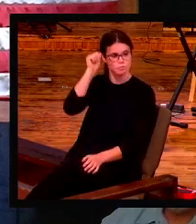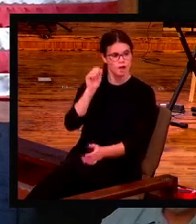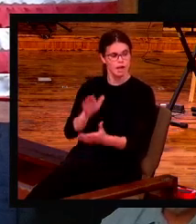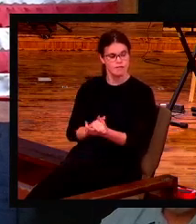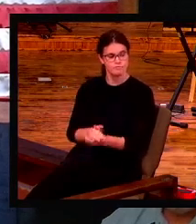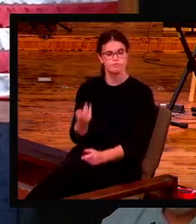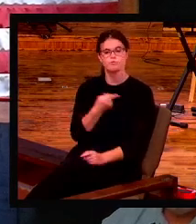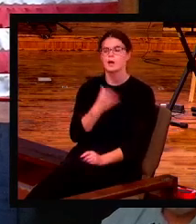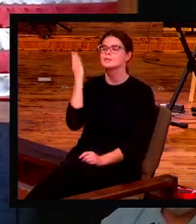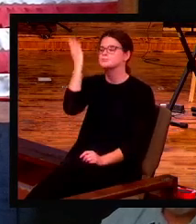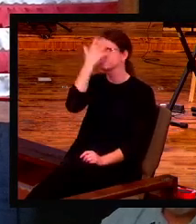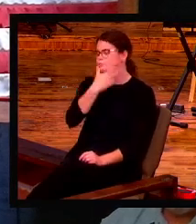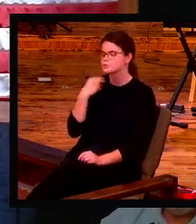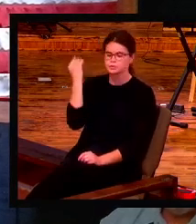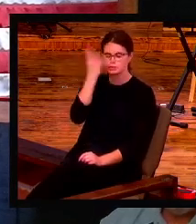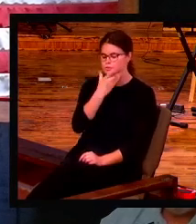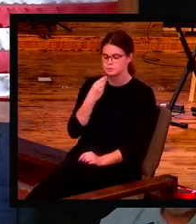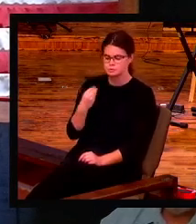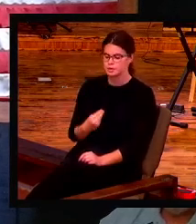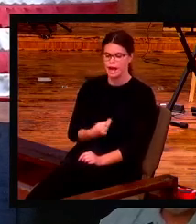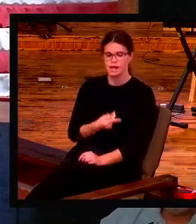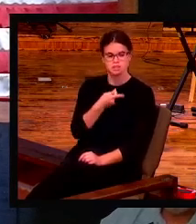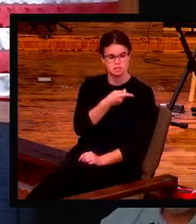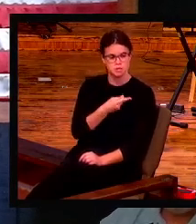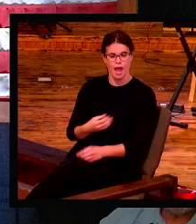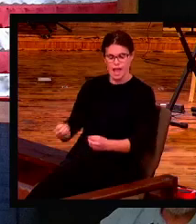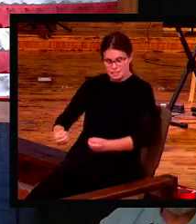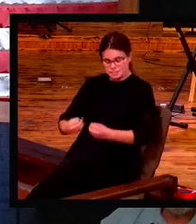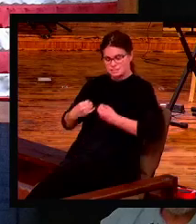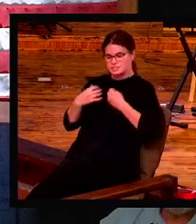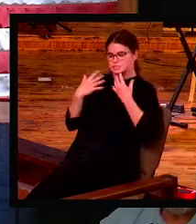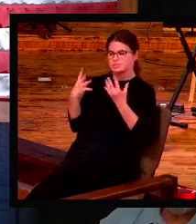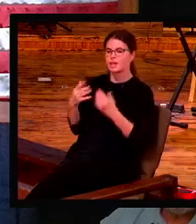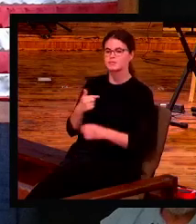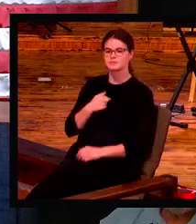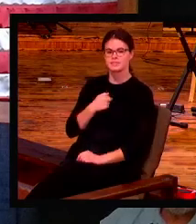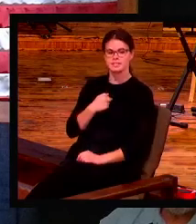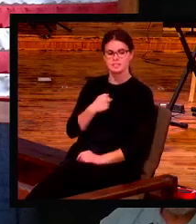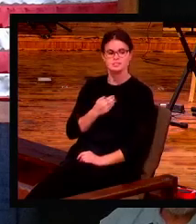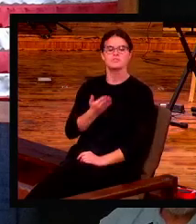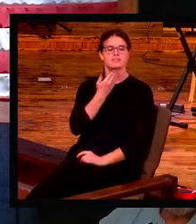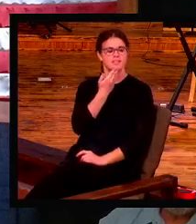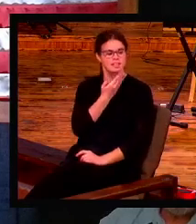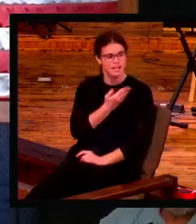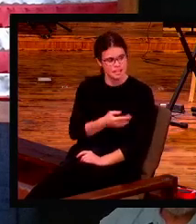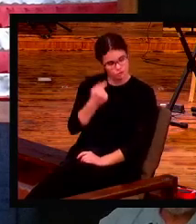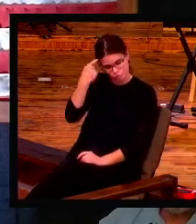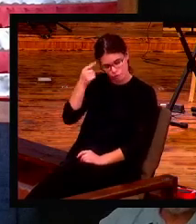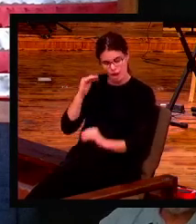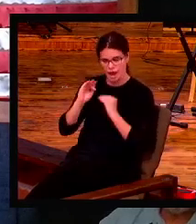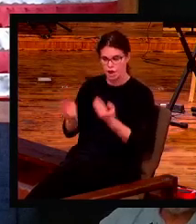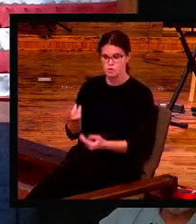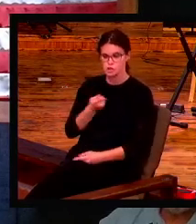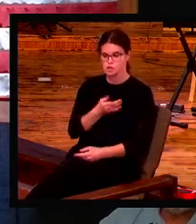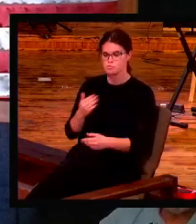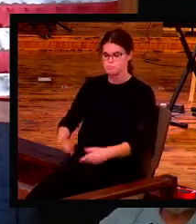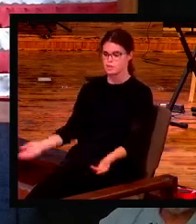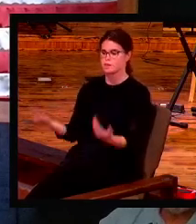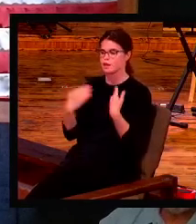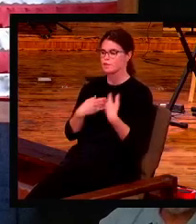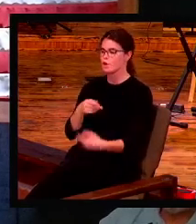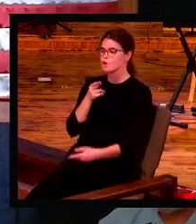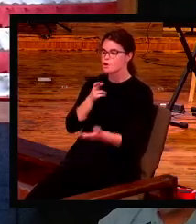me. You inspire me. So thank you for the way that you live out true faith. King's